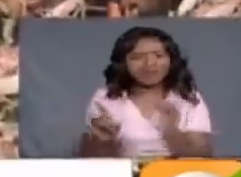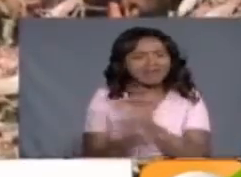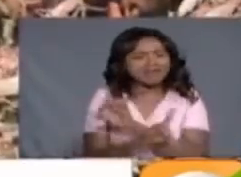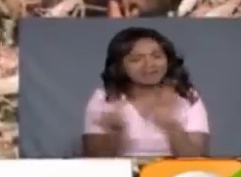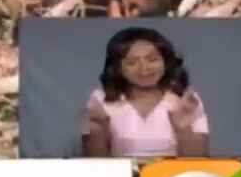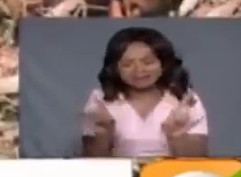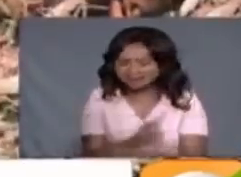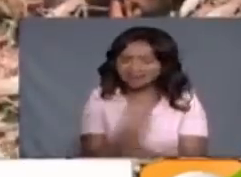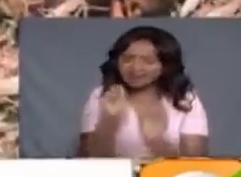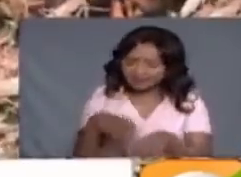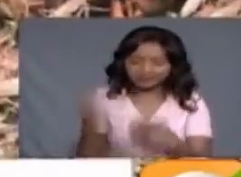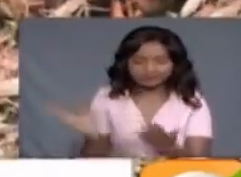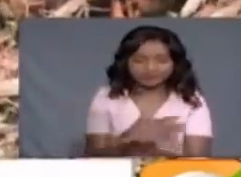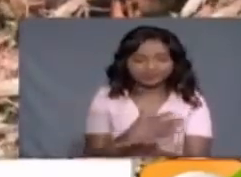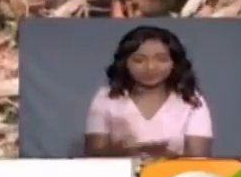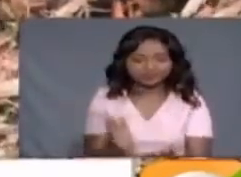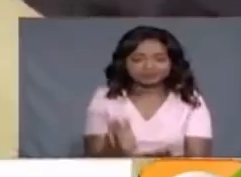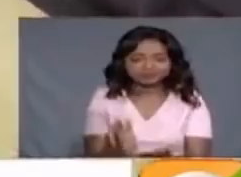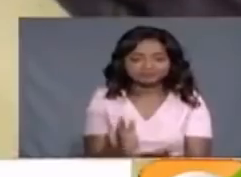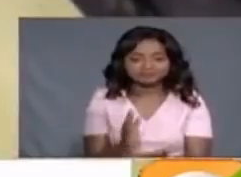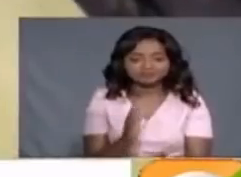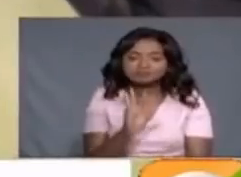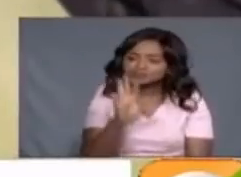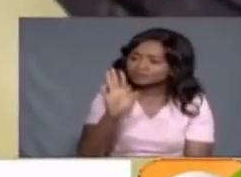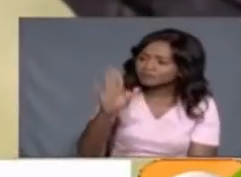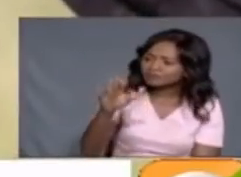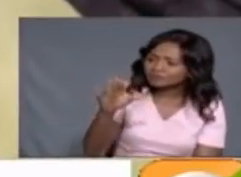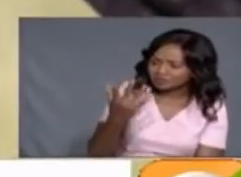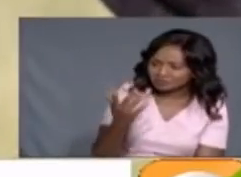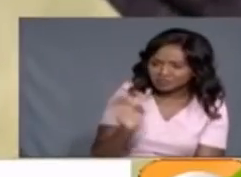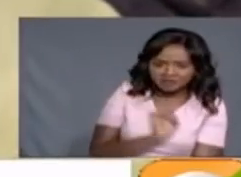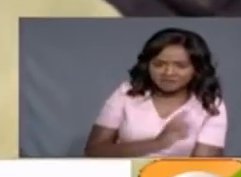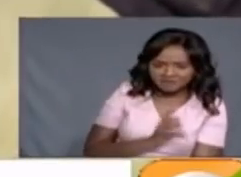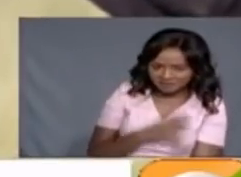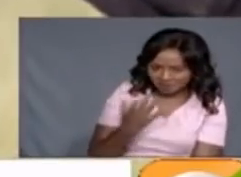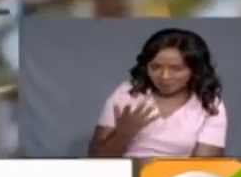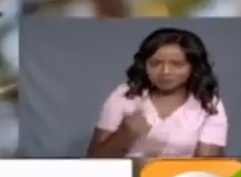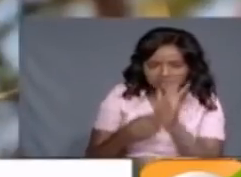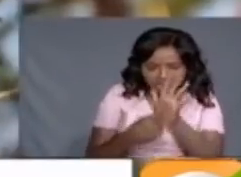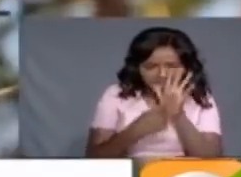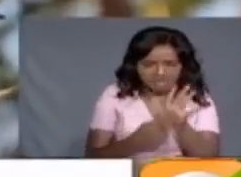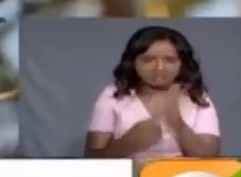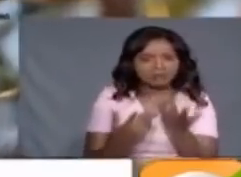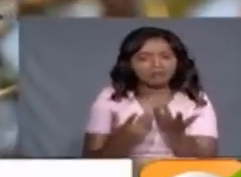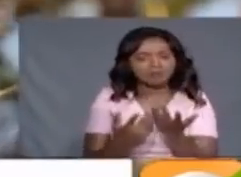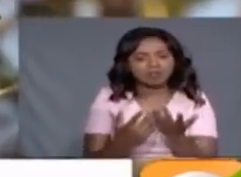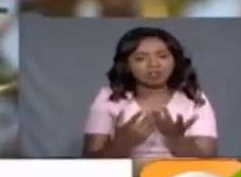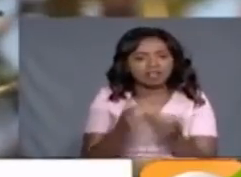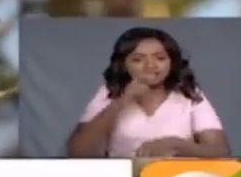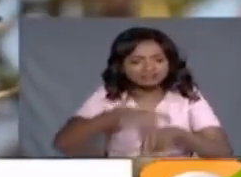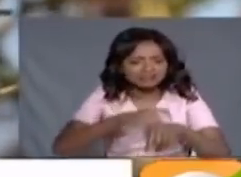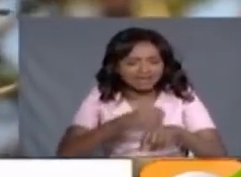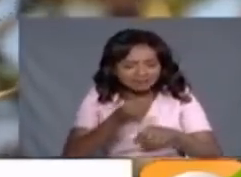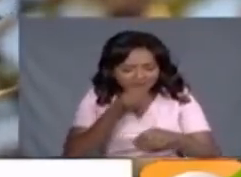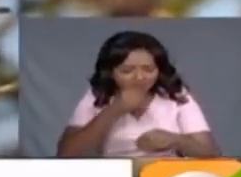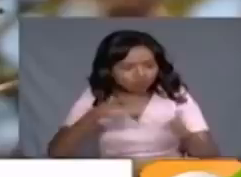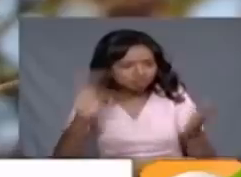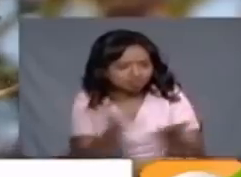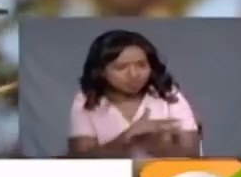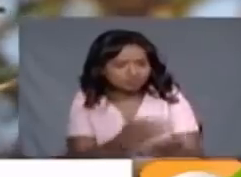they are quite dangerous. And the fear is, if it does touch our bread basket, for instance, what happens next?